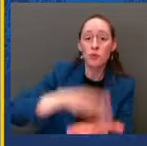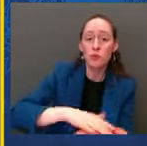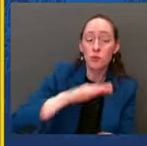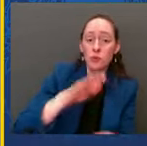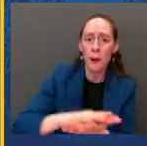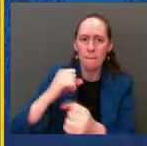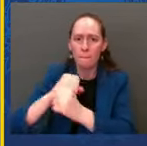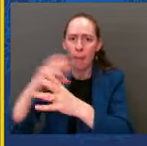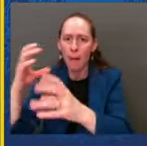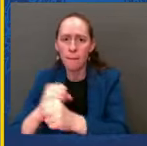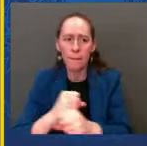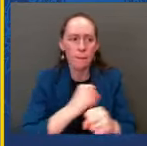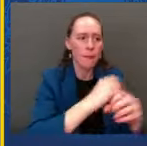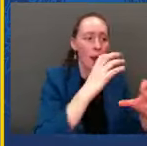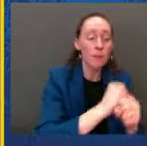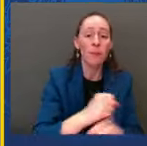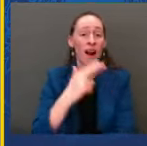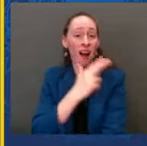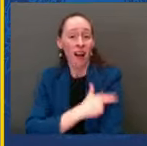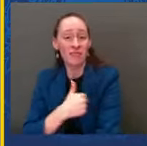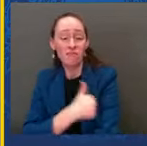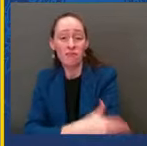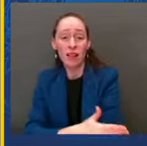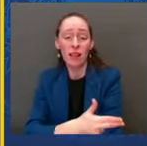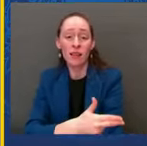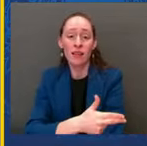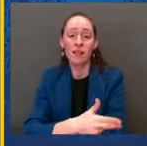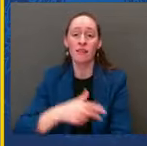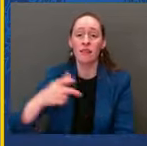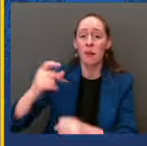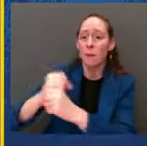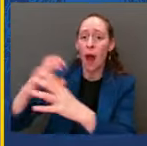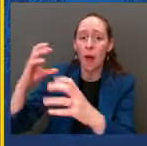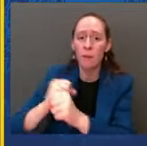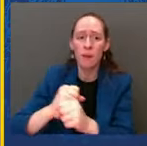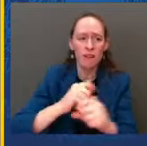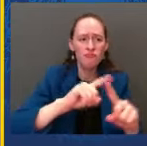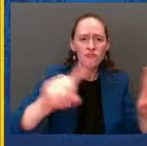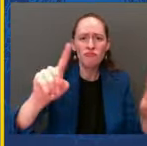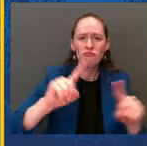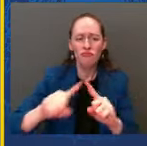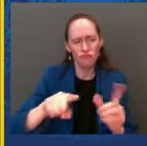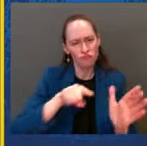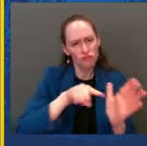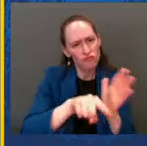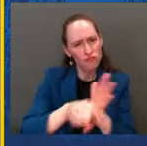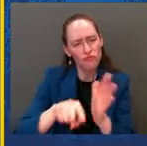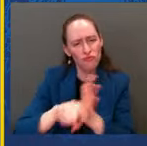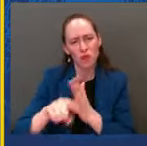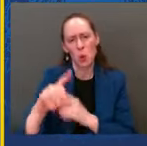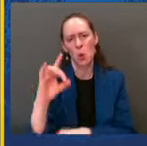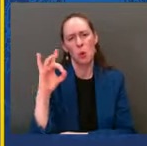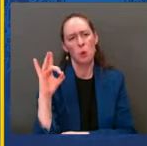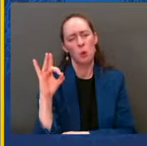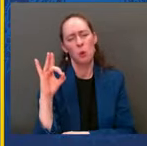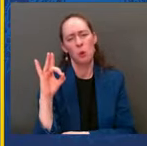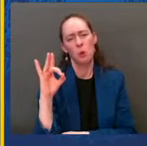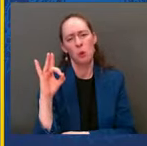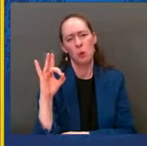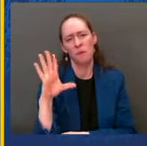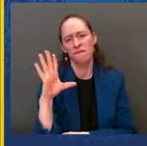No one can turn away their eyes from the atrocities Russia is committing against the Ukrainian people. It's abhorrent. It's